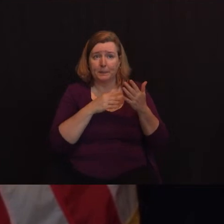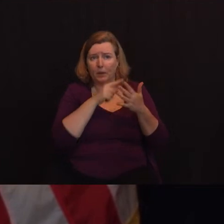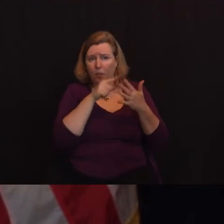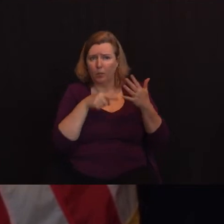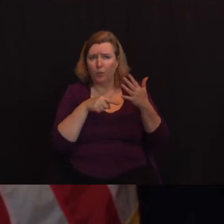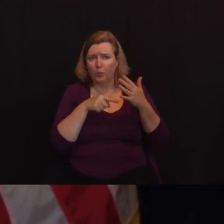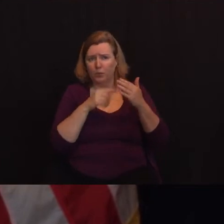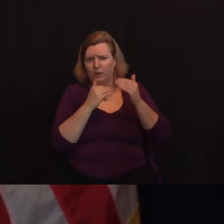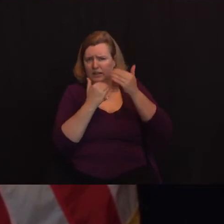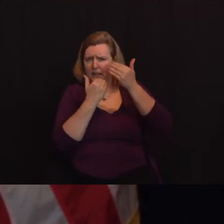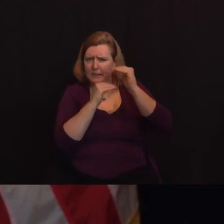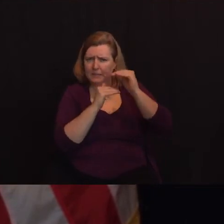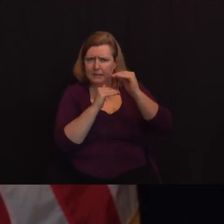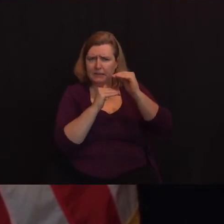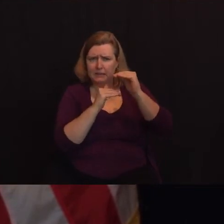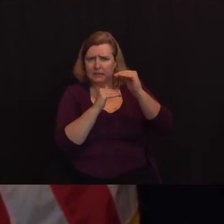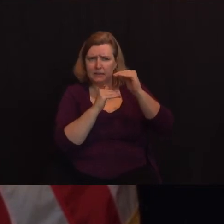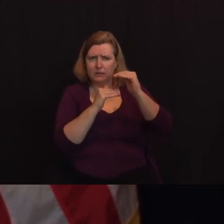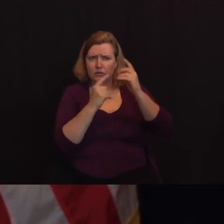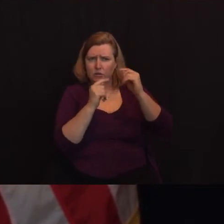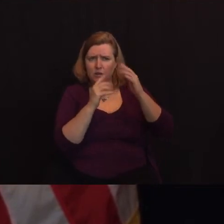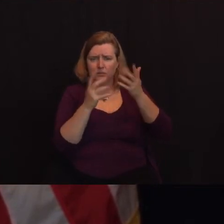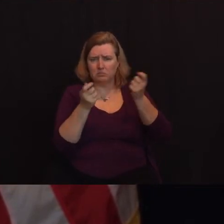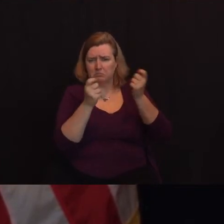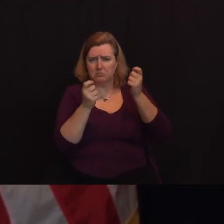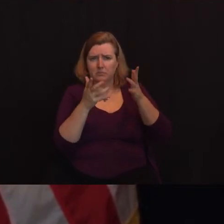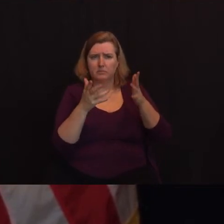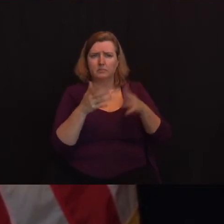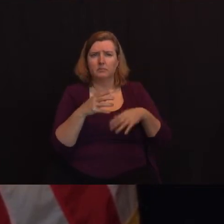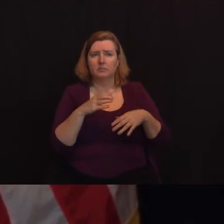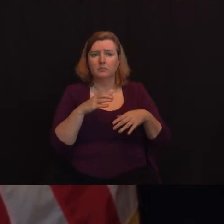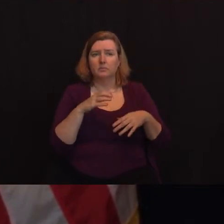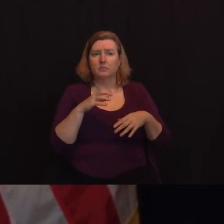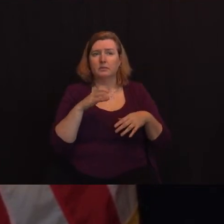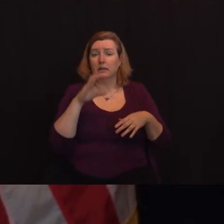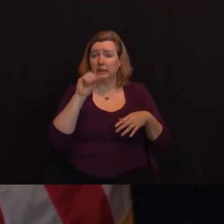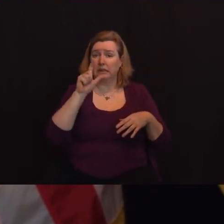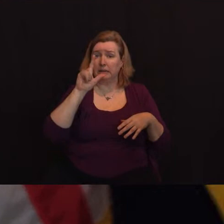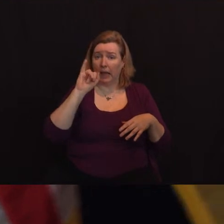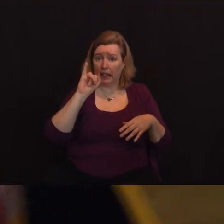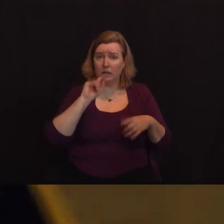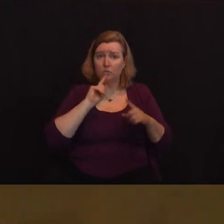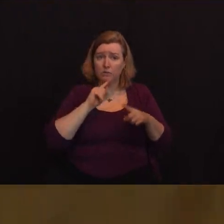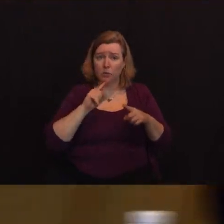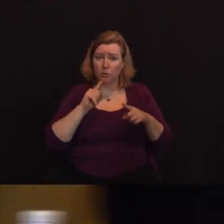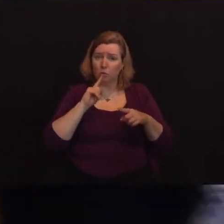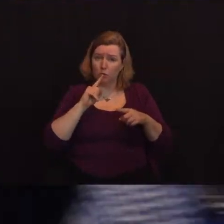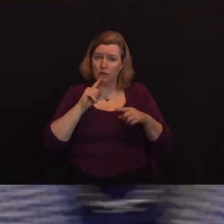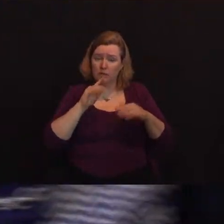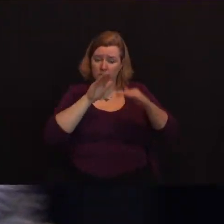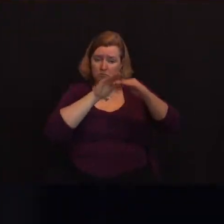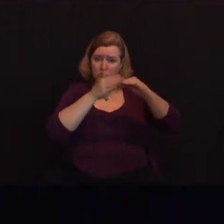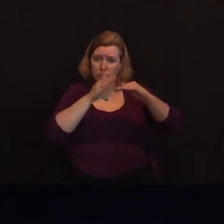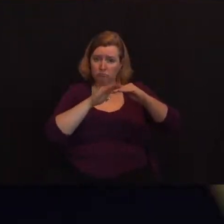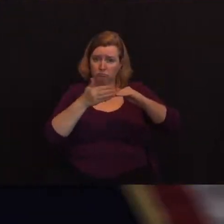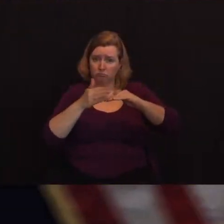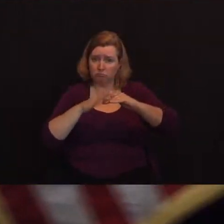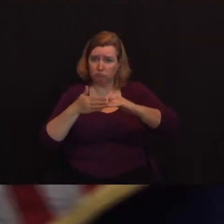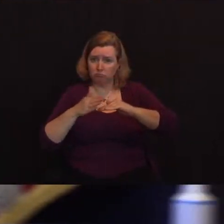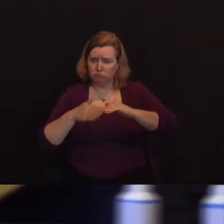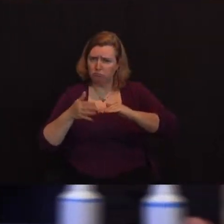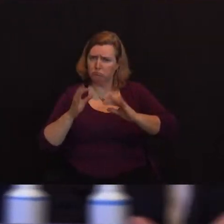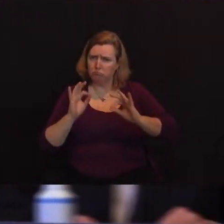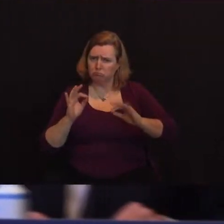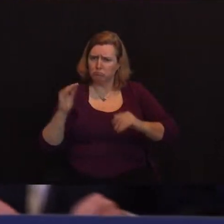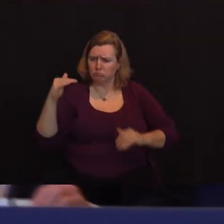But, the good news is that our weekly CALI reports are trending the right way. Amen. Thank you all. Judy, Pat